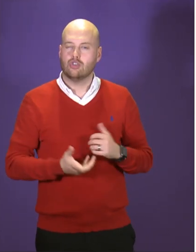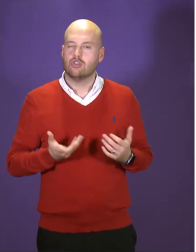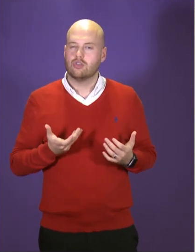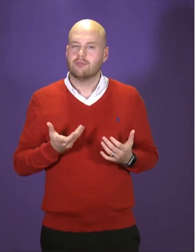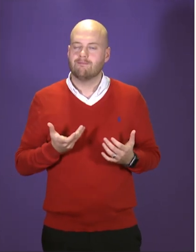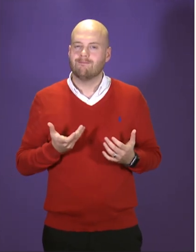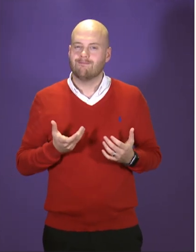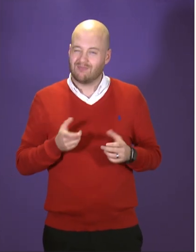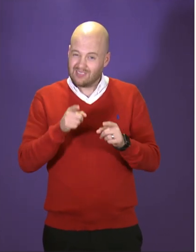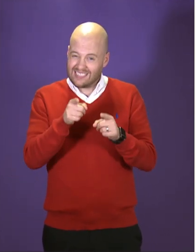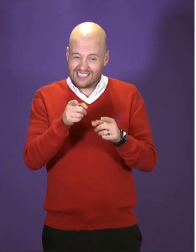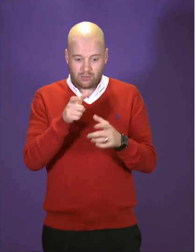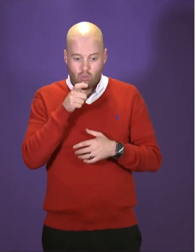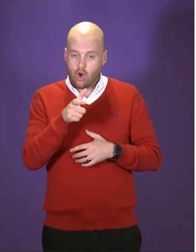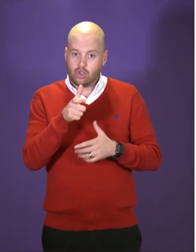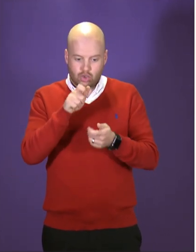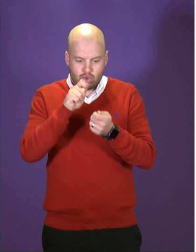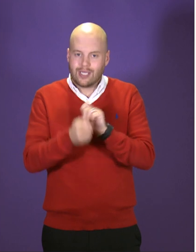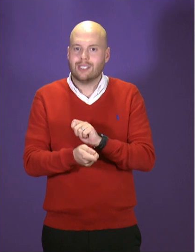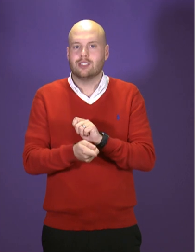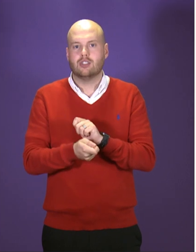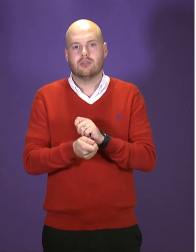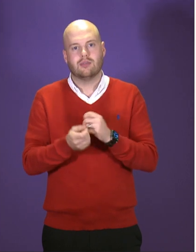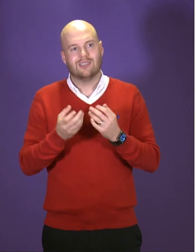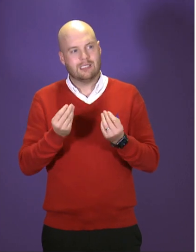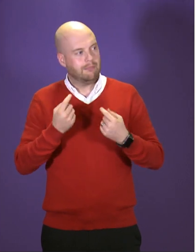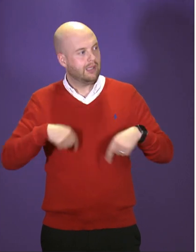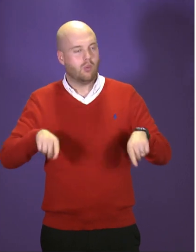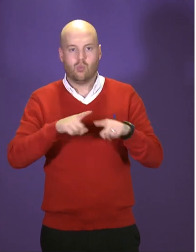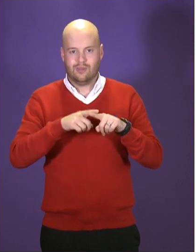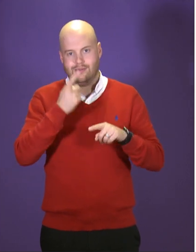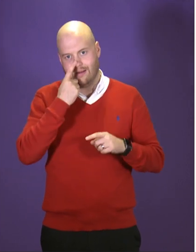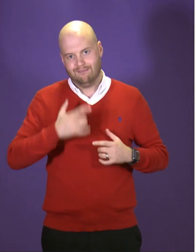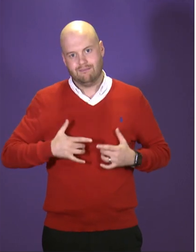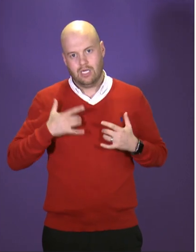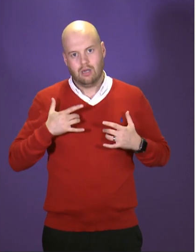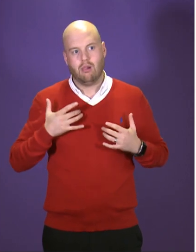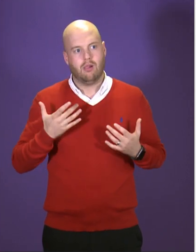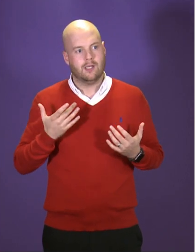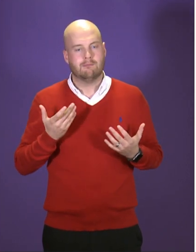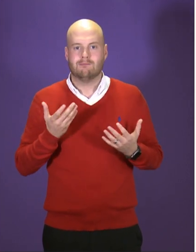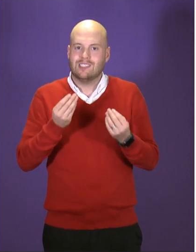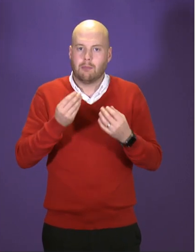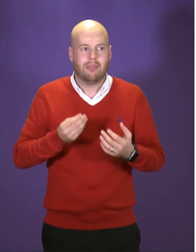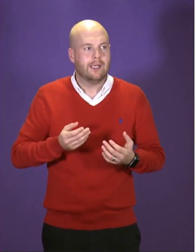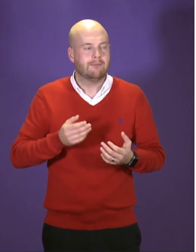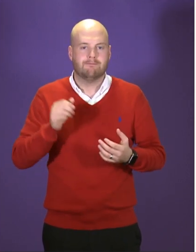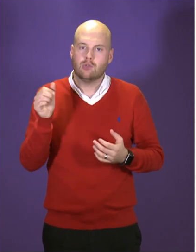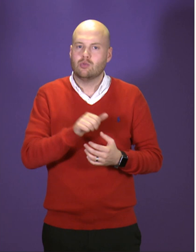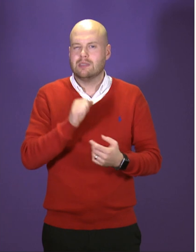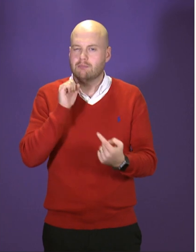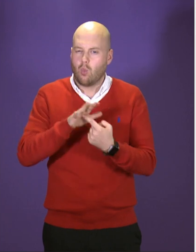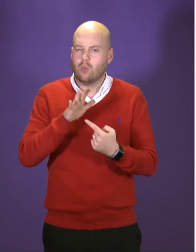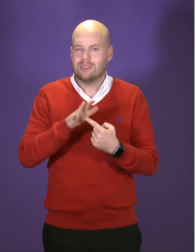change, we know, ladies and gentlemen, is something that we can feel, something that's important, something that can break down boundaries